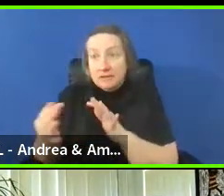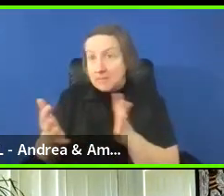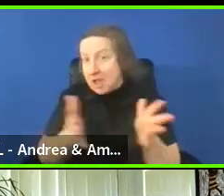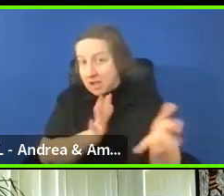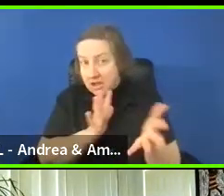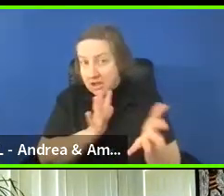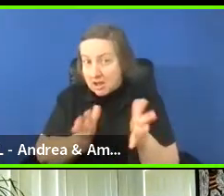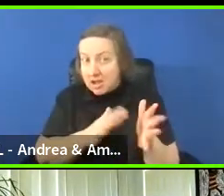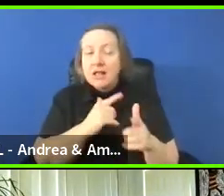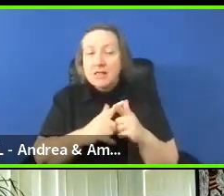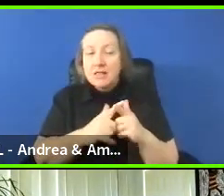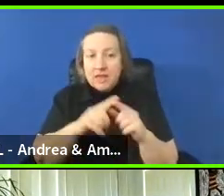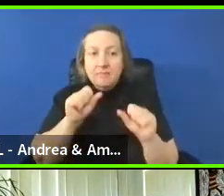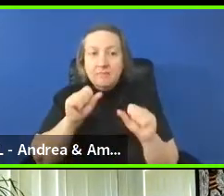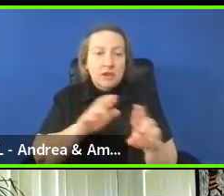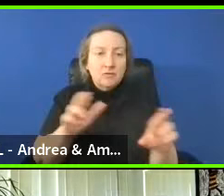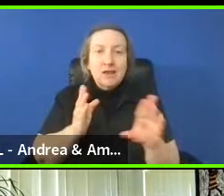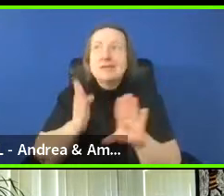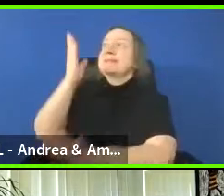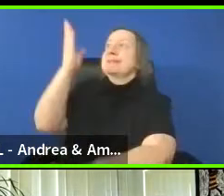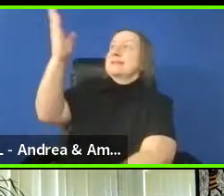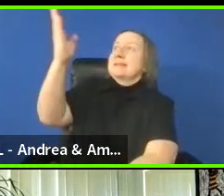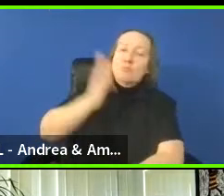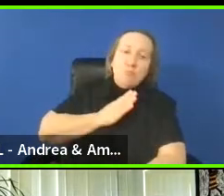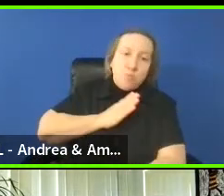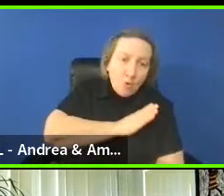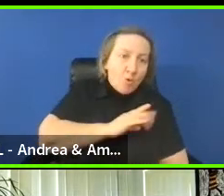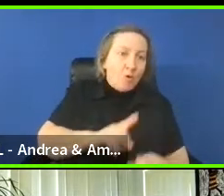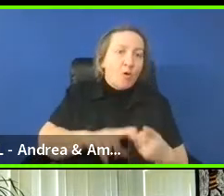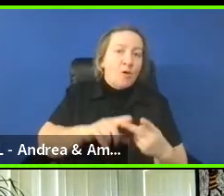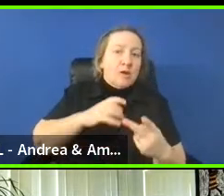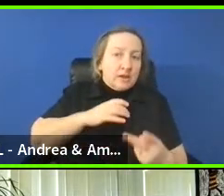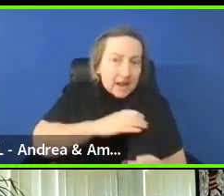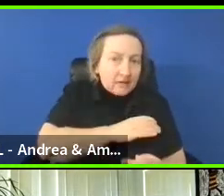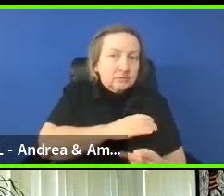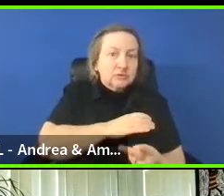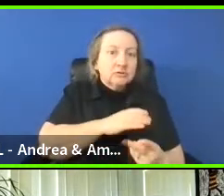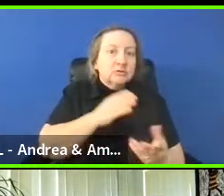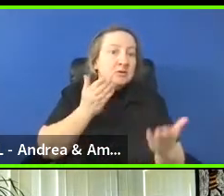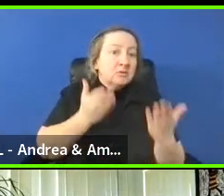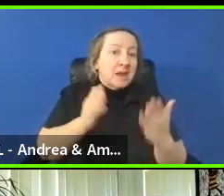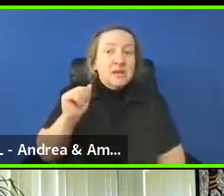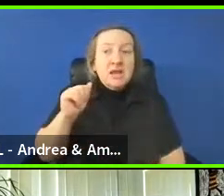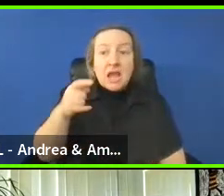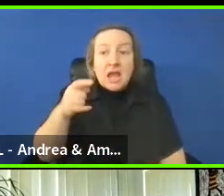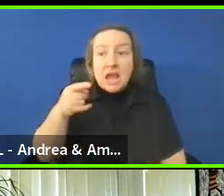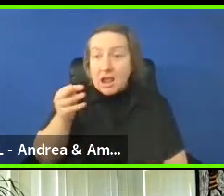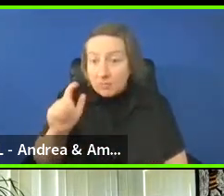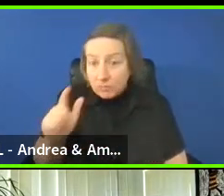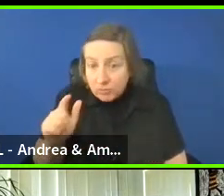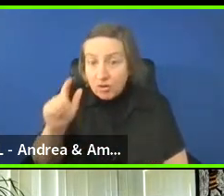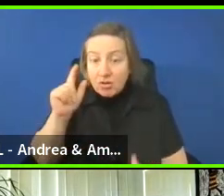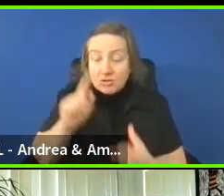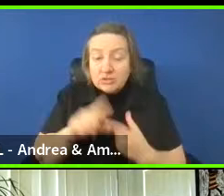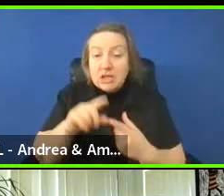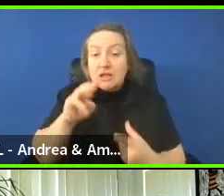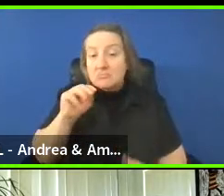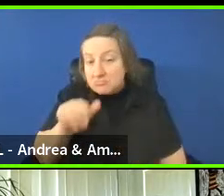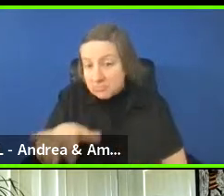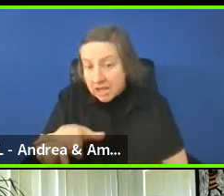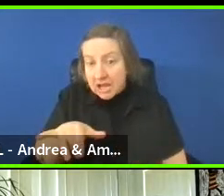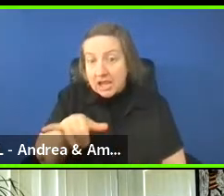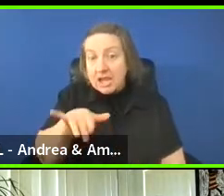go before boards and councils starting more than likely in April, running through April, May, and